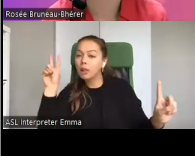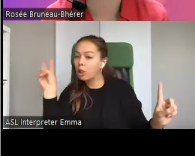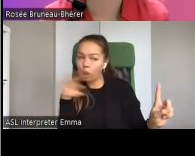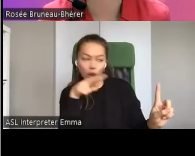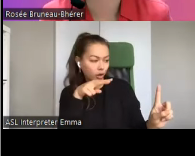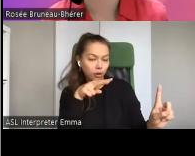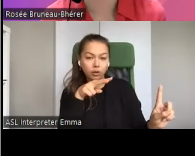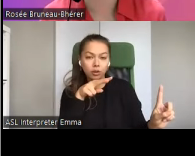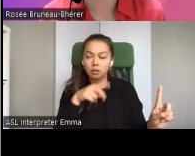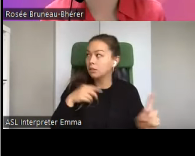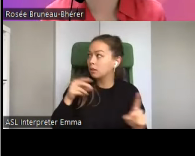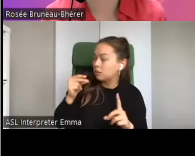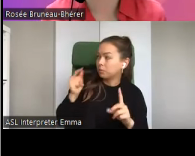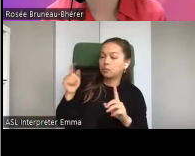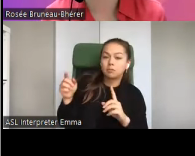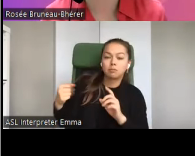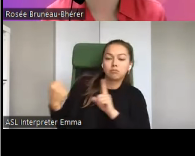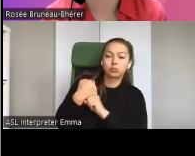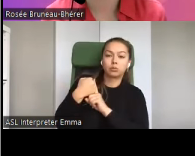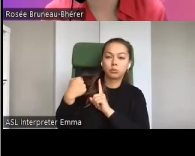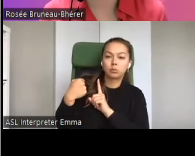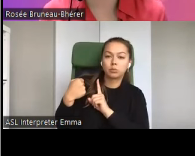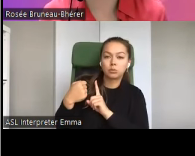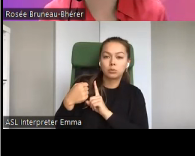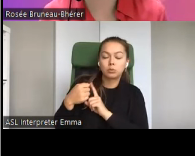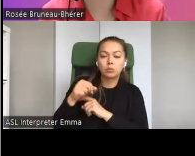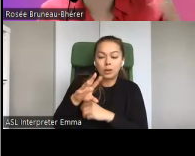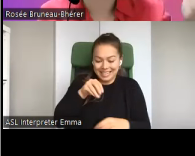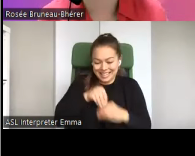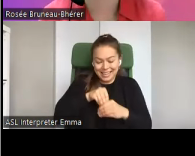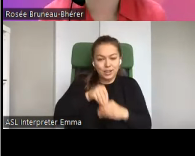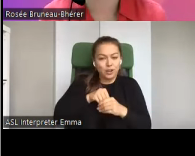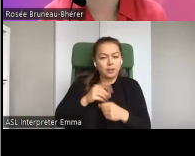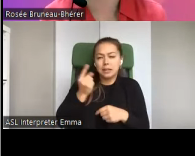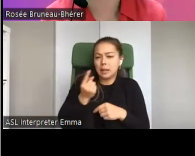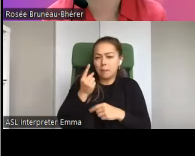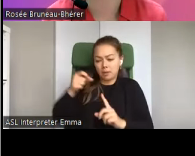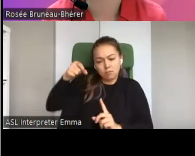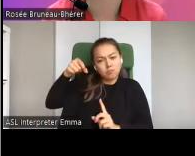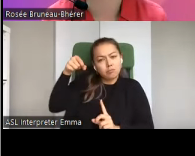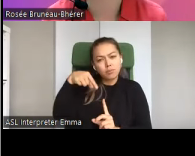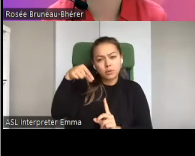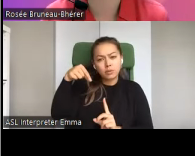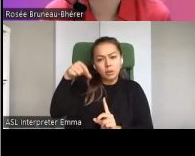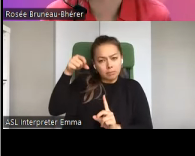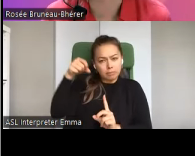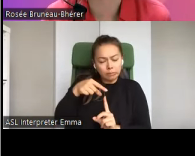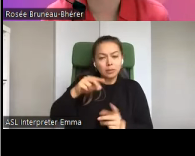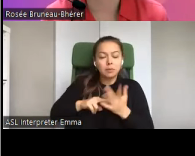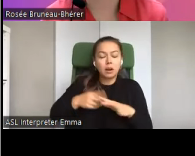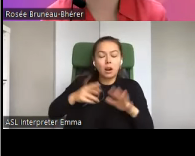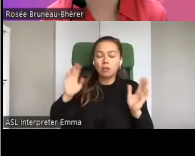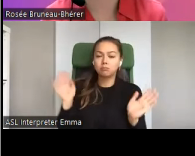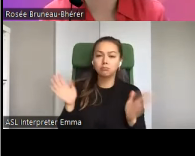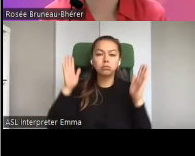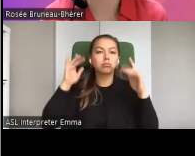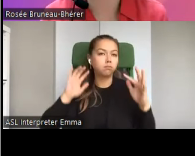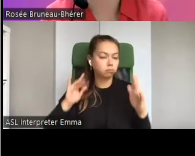internal stimulus or an external stimulus that really trigger Jeremy's alarm system. Well, if dissociation